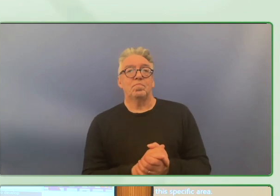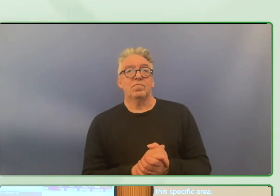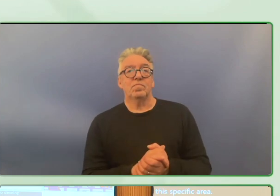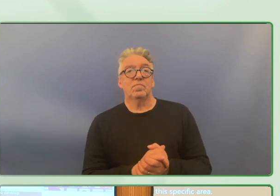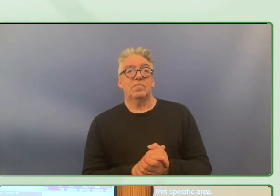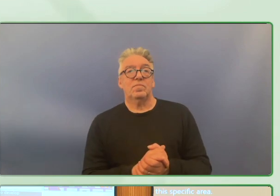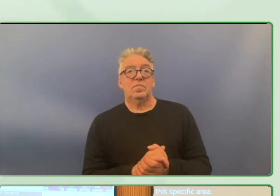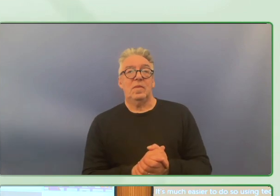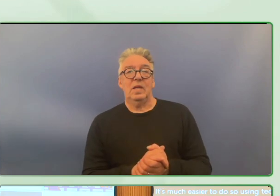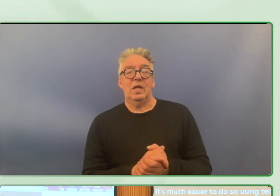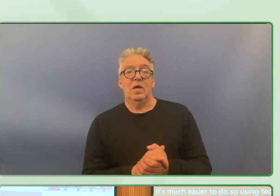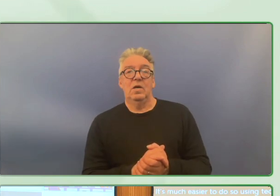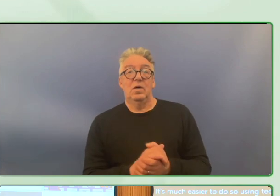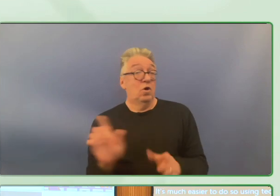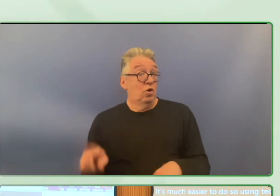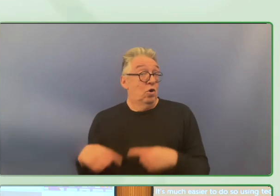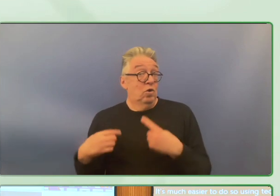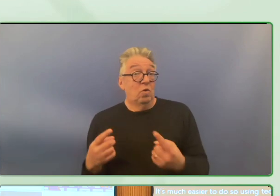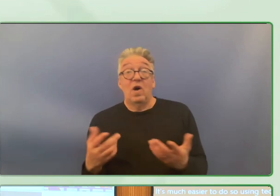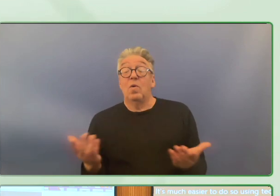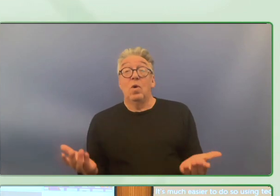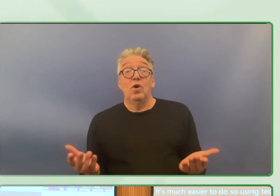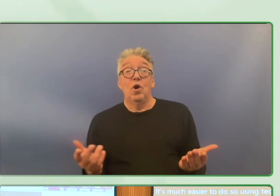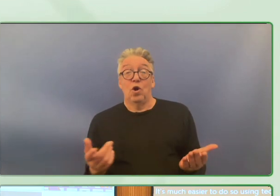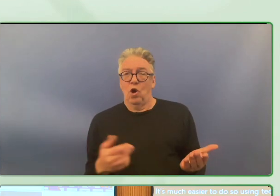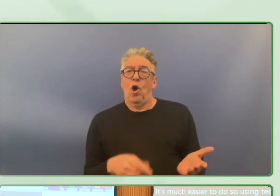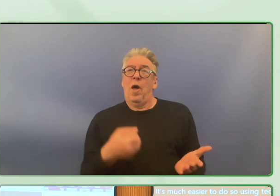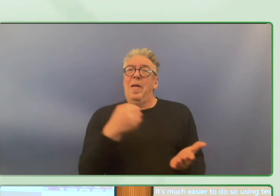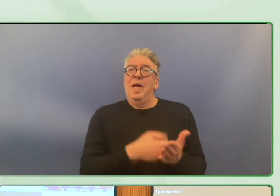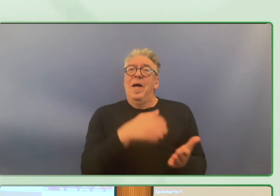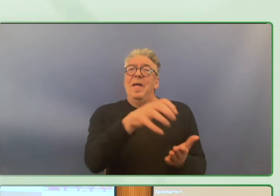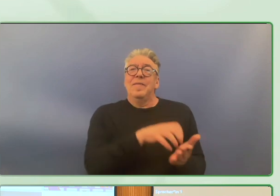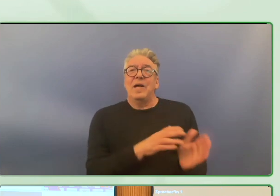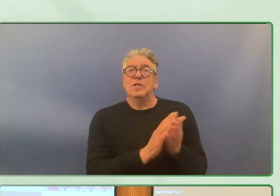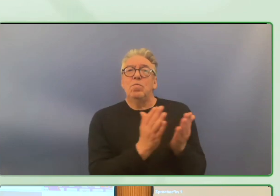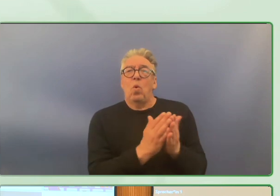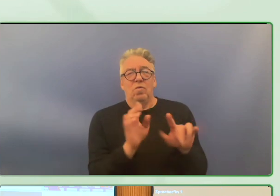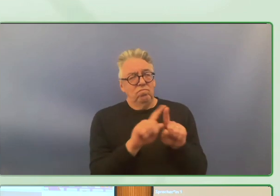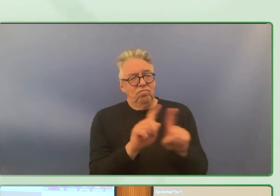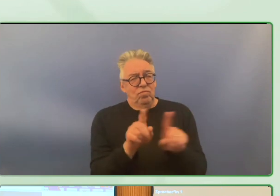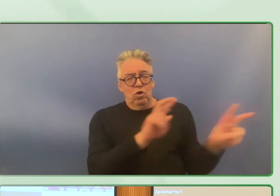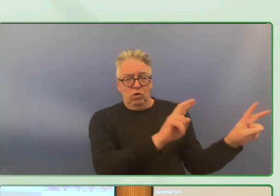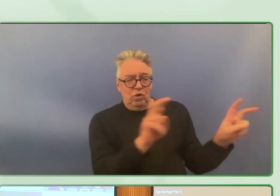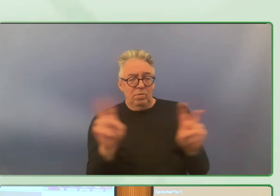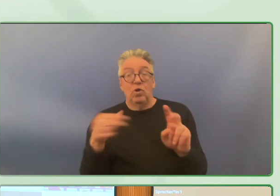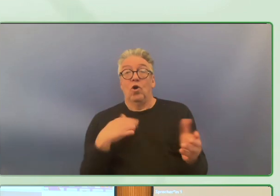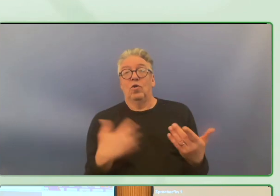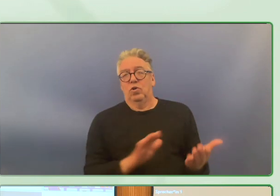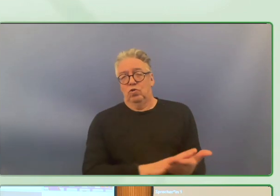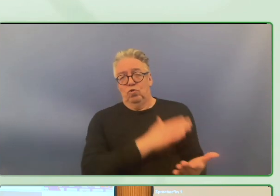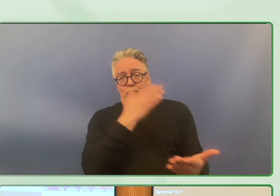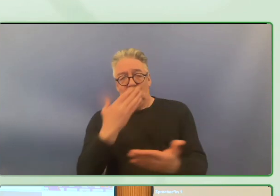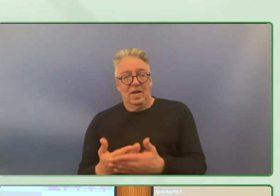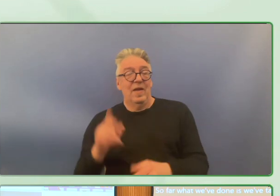So far what we've done is we've taken our core textbooks in all learning areas and translated them in Kenya Sign Language, ensuring